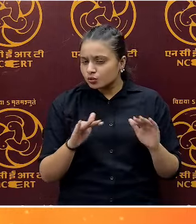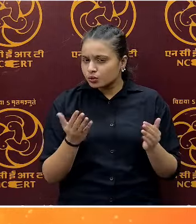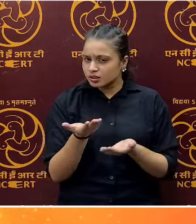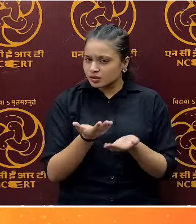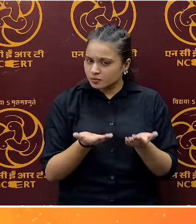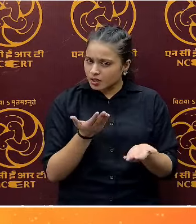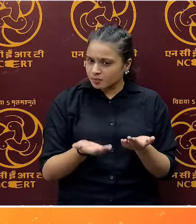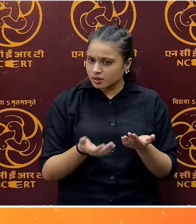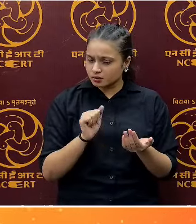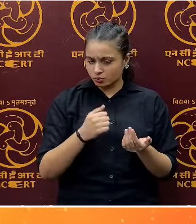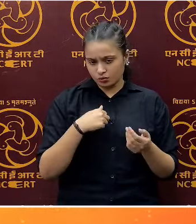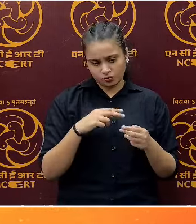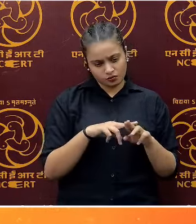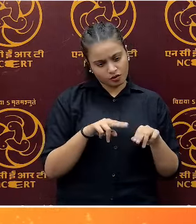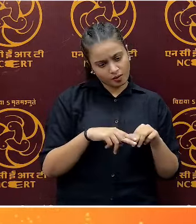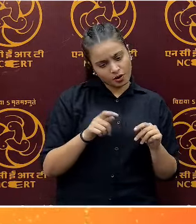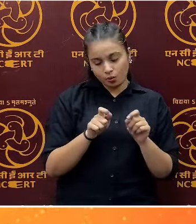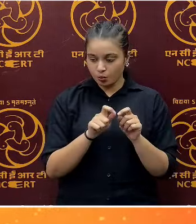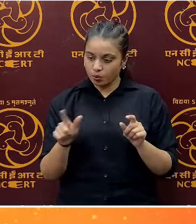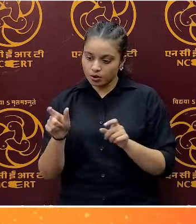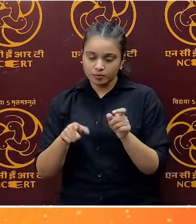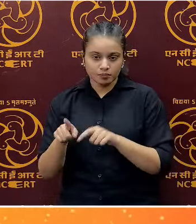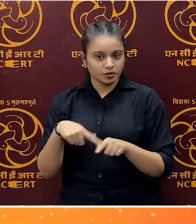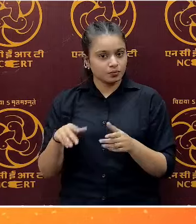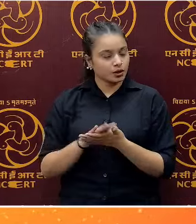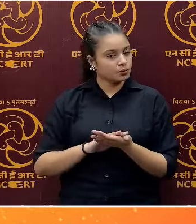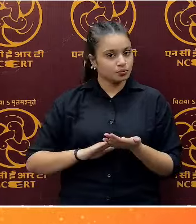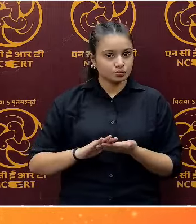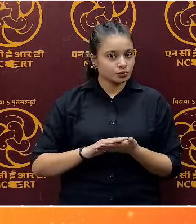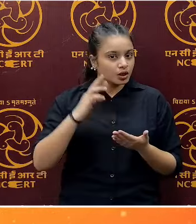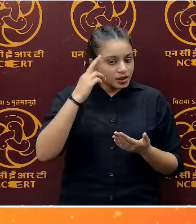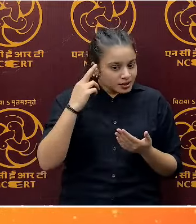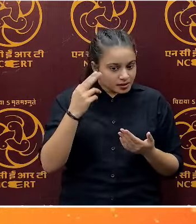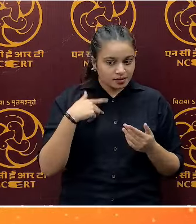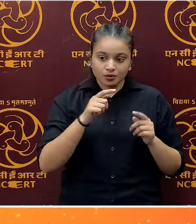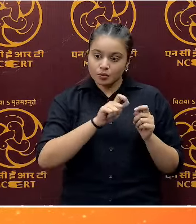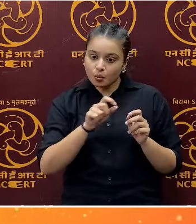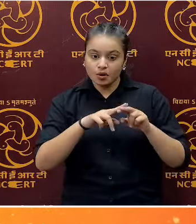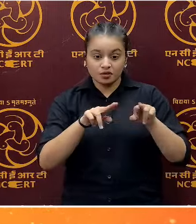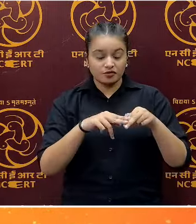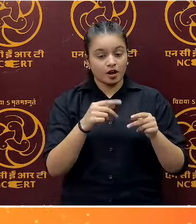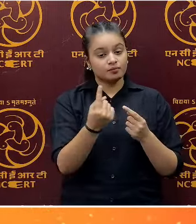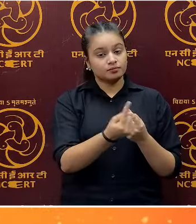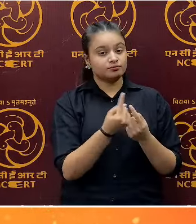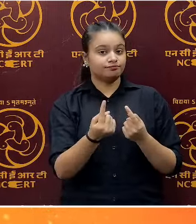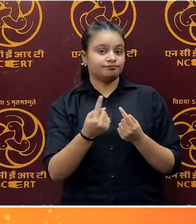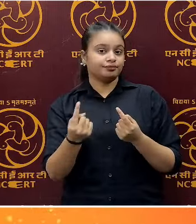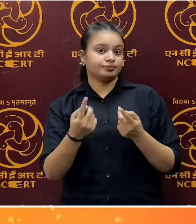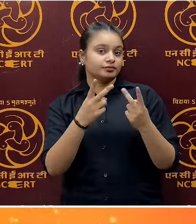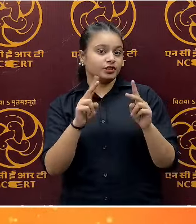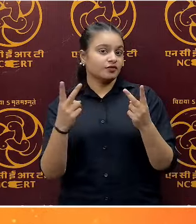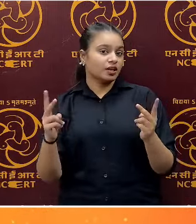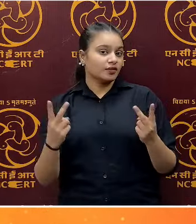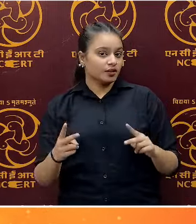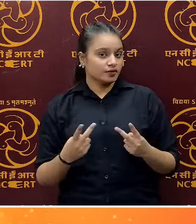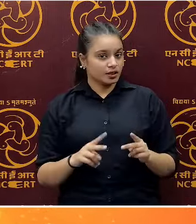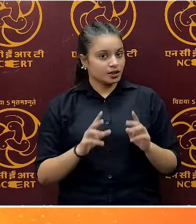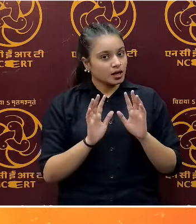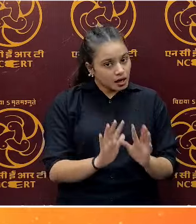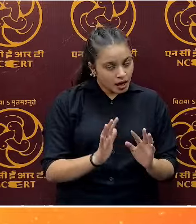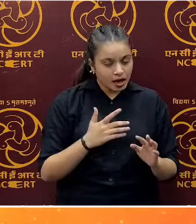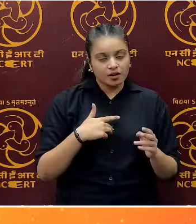our family, not all these members are yours. Yes, because every family is unique and families can look different. Yes, absolutely.